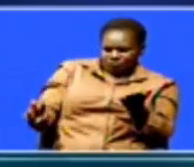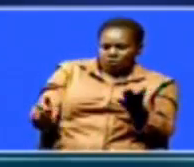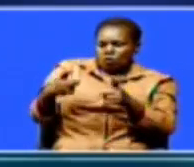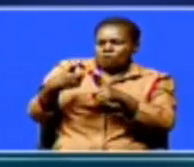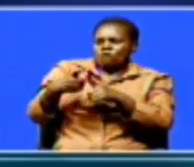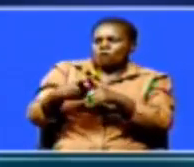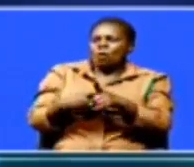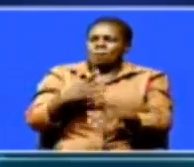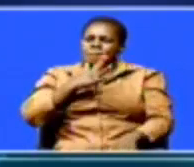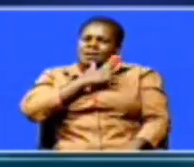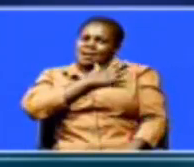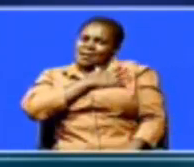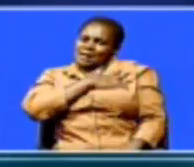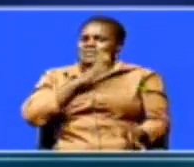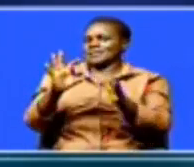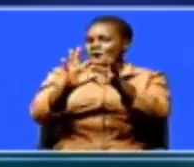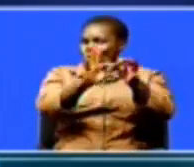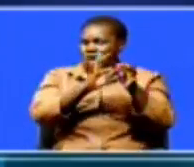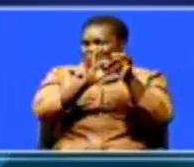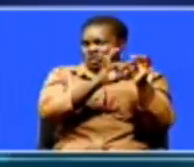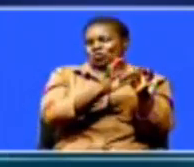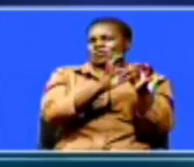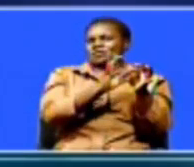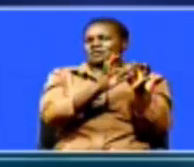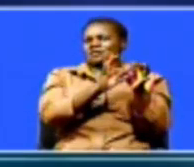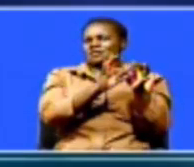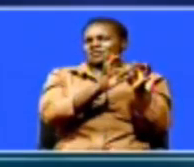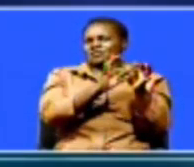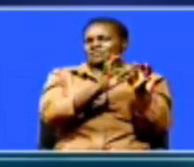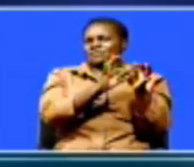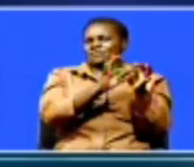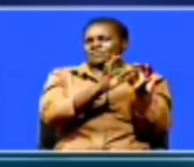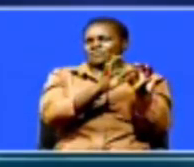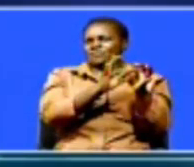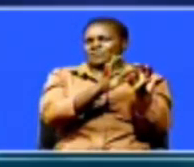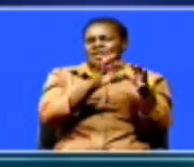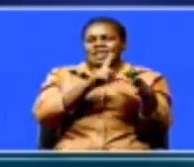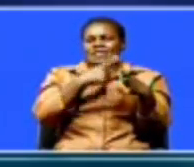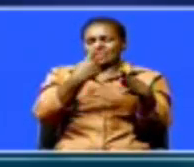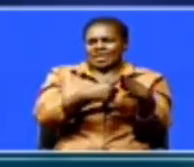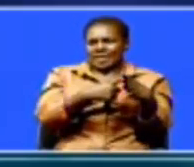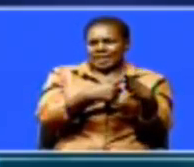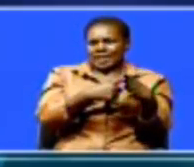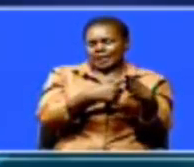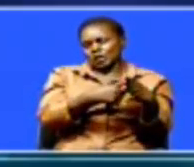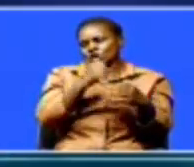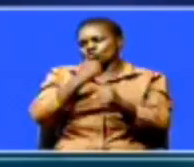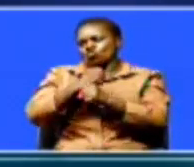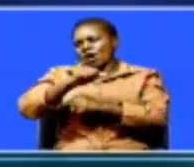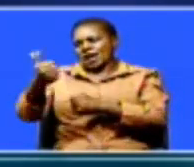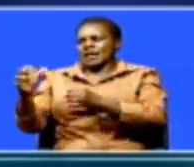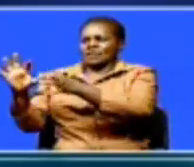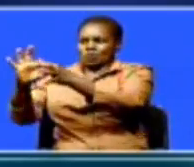from the NASA coalition and then move on to do whatever you wish to